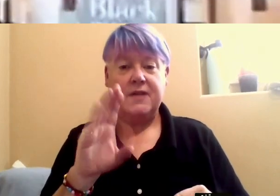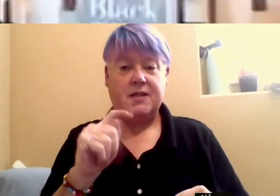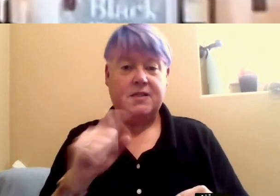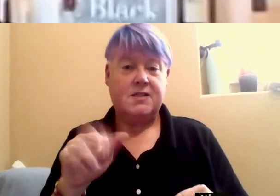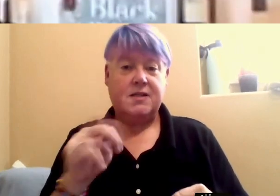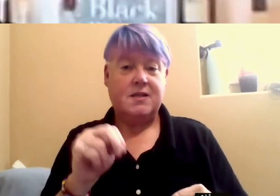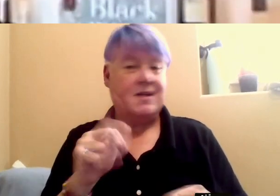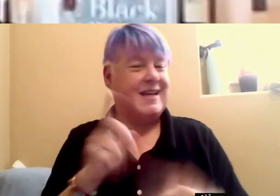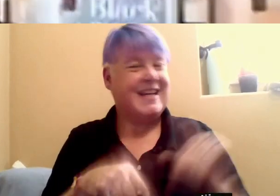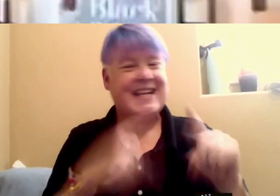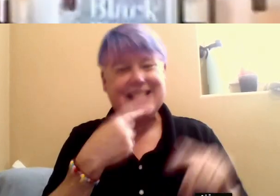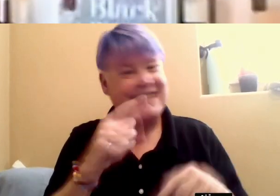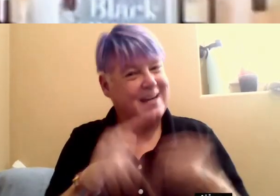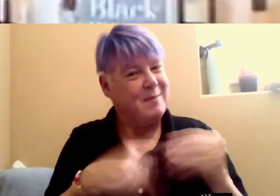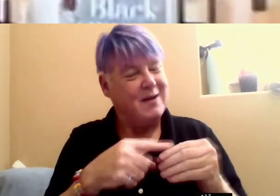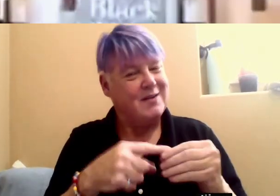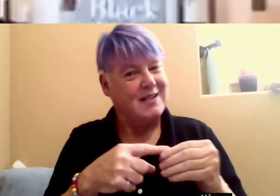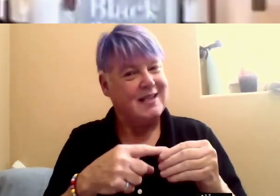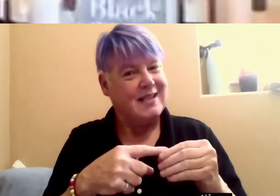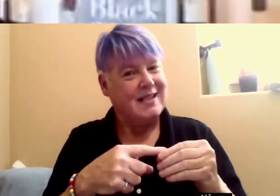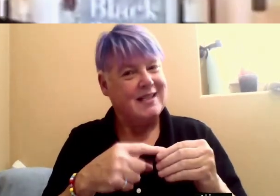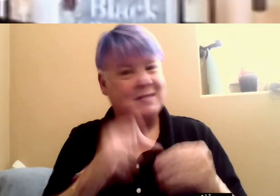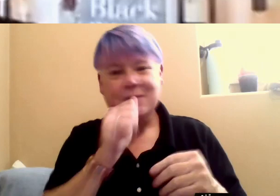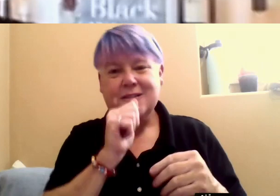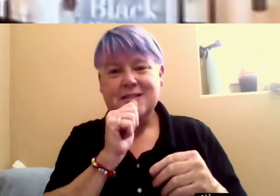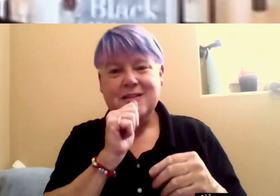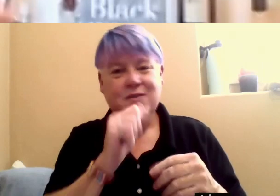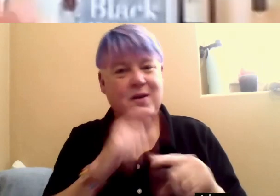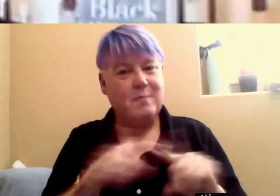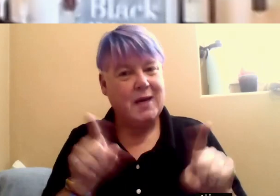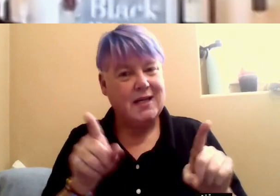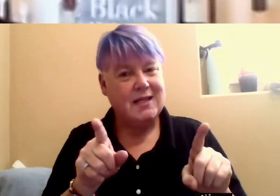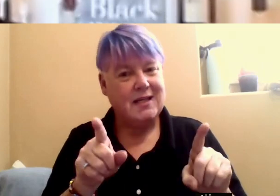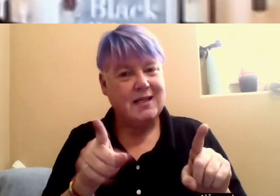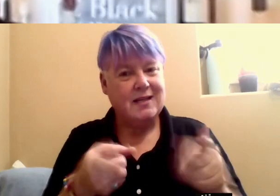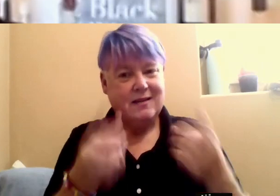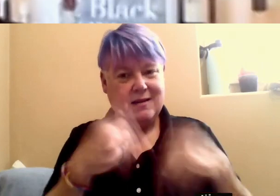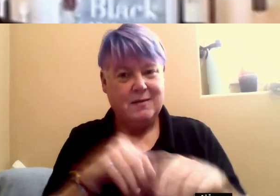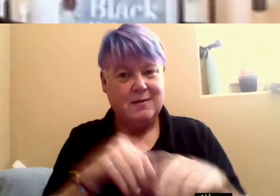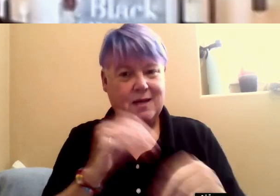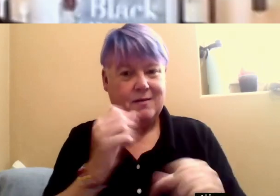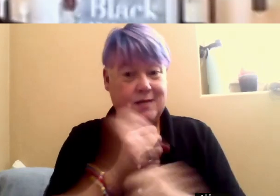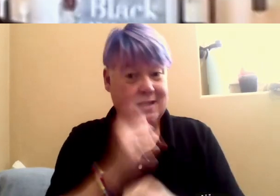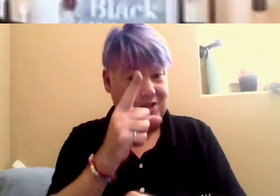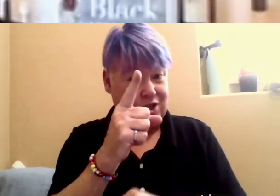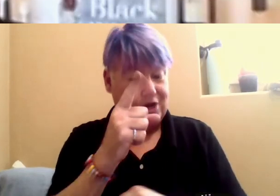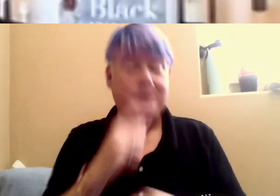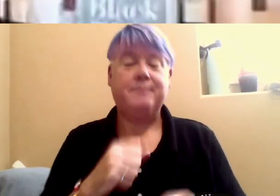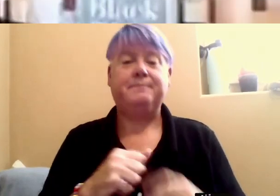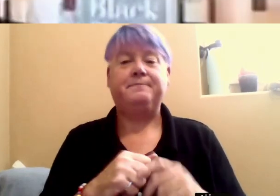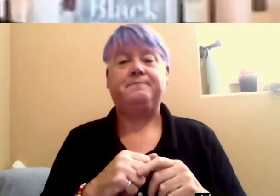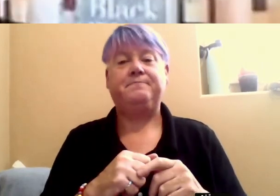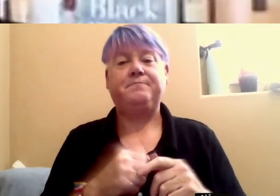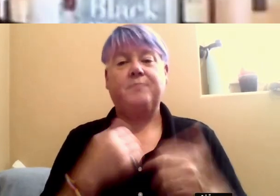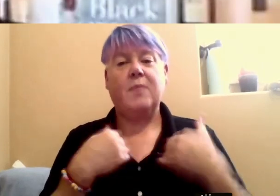much about, because it's kind of like, I think it's a little bit of a secret, but that's coming out. That should be coming out next year. I have